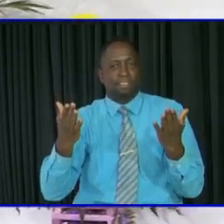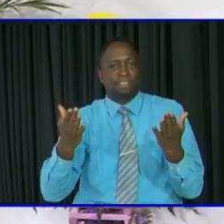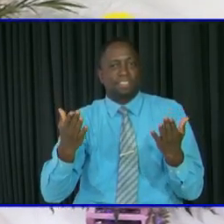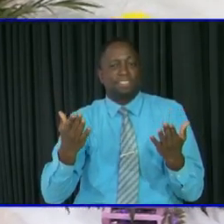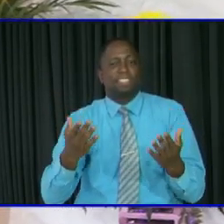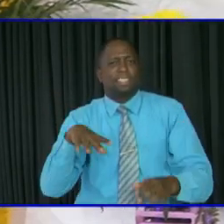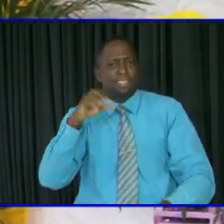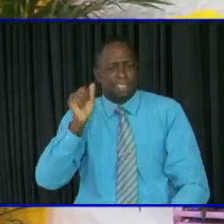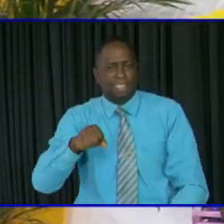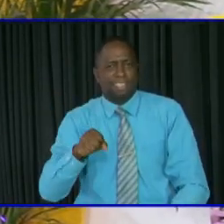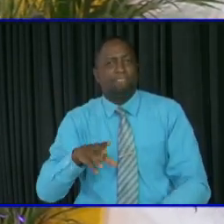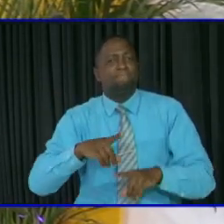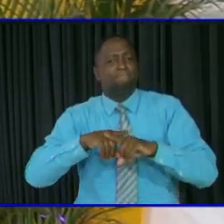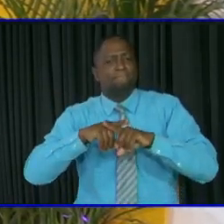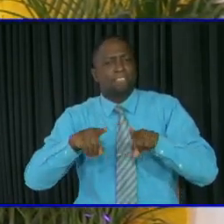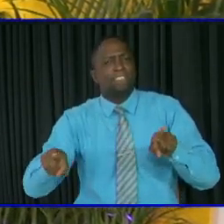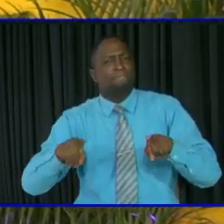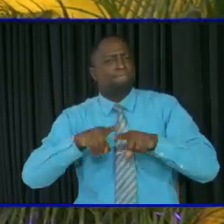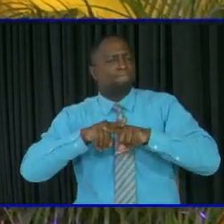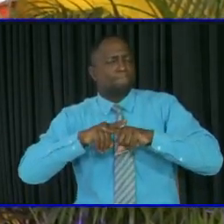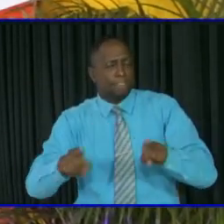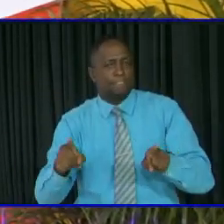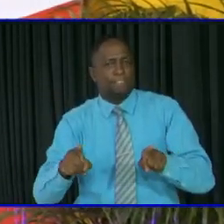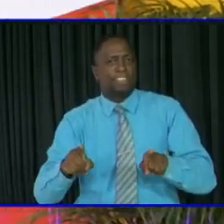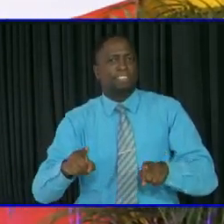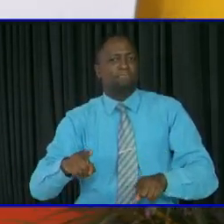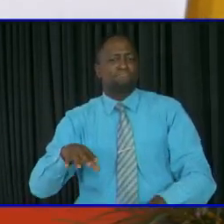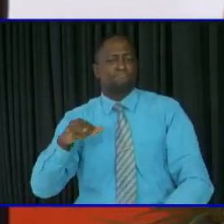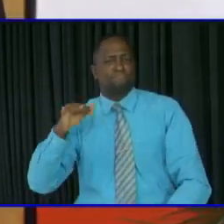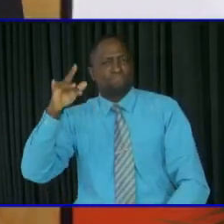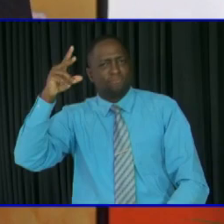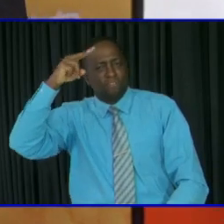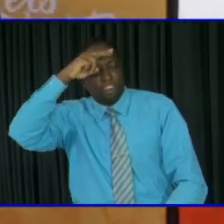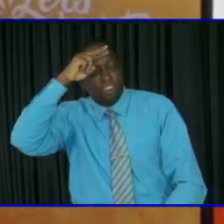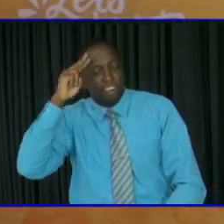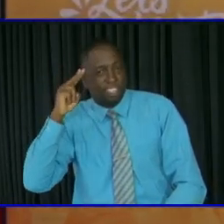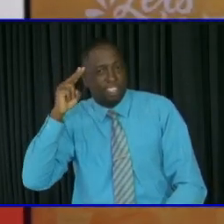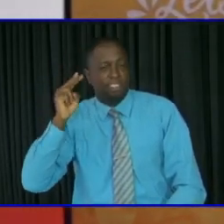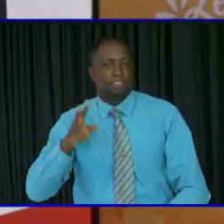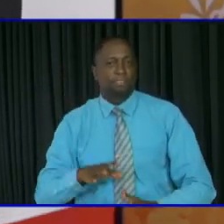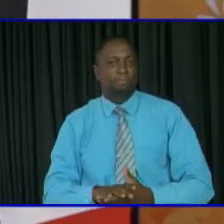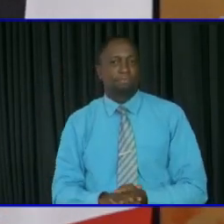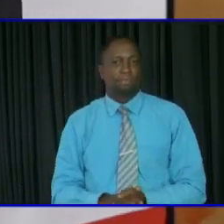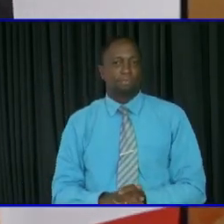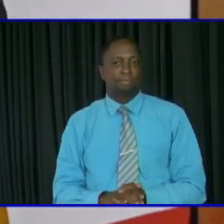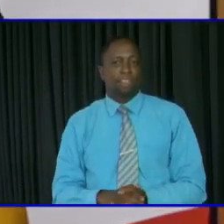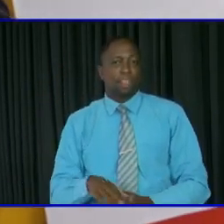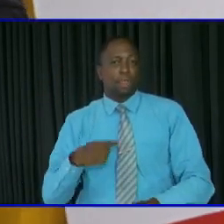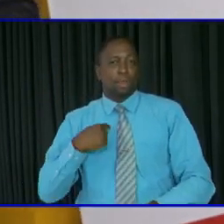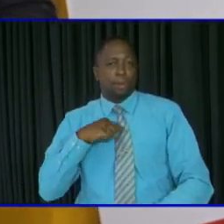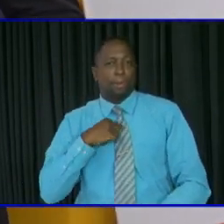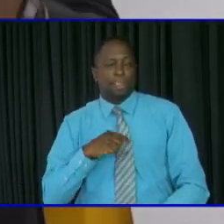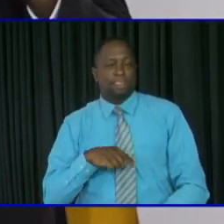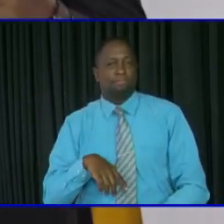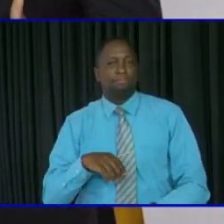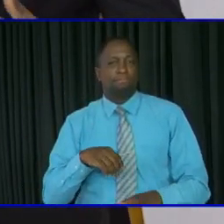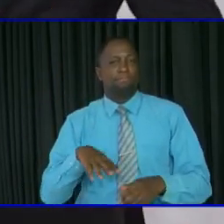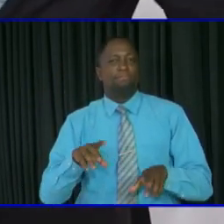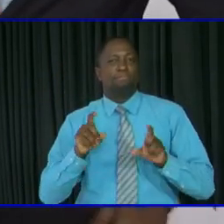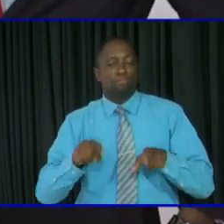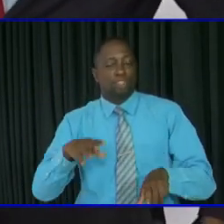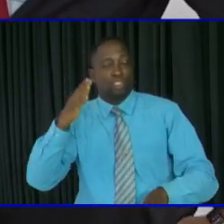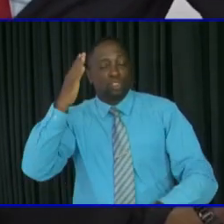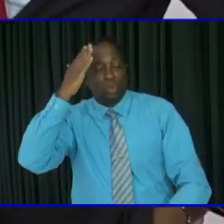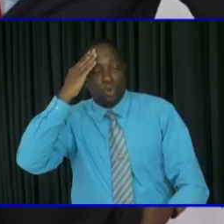different kinds of virgins. Now, while there are different kinds of virgins, we should note that all